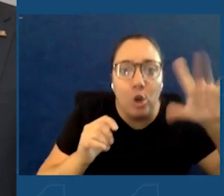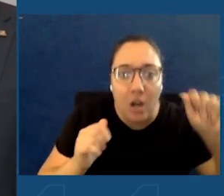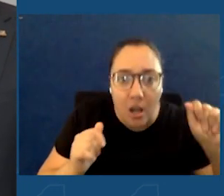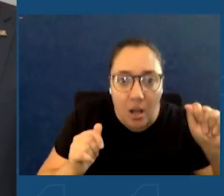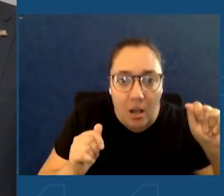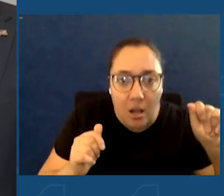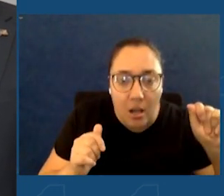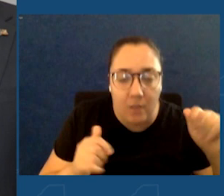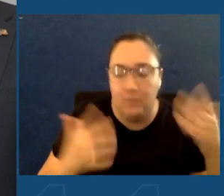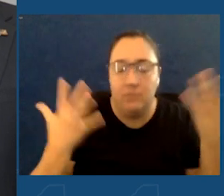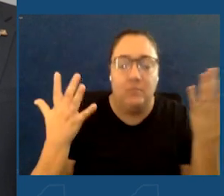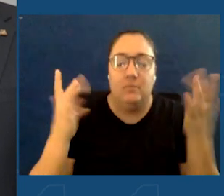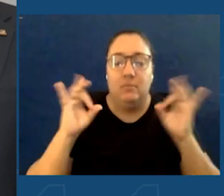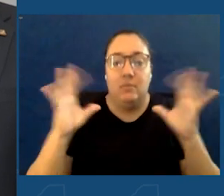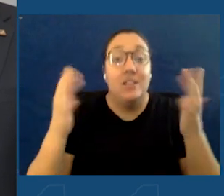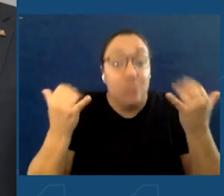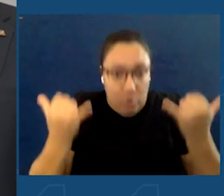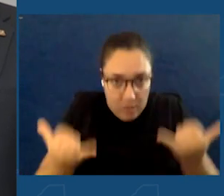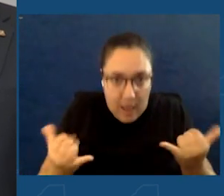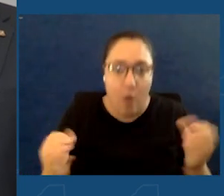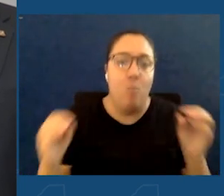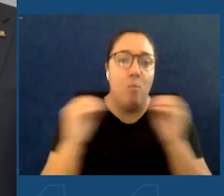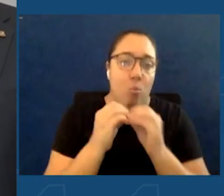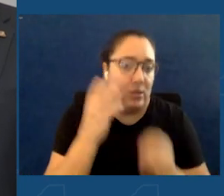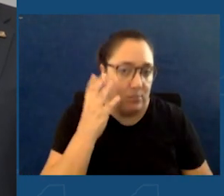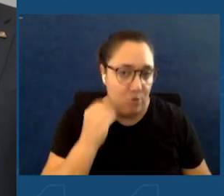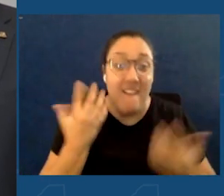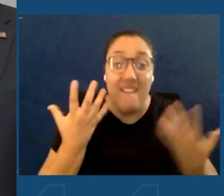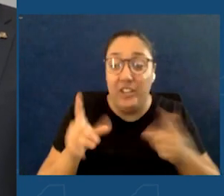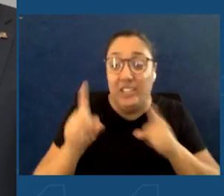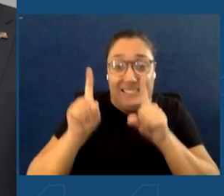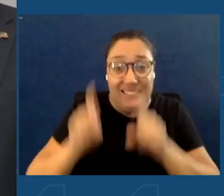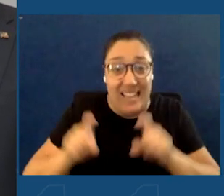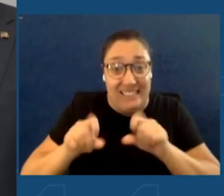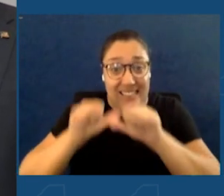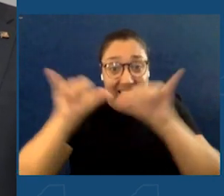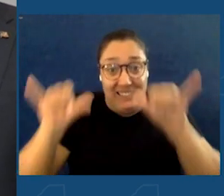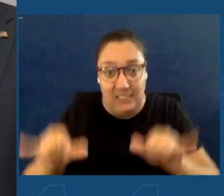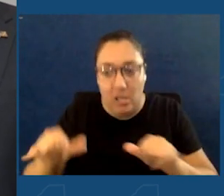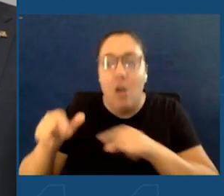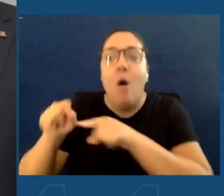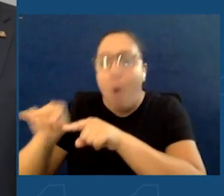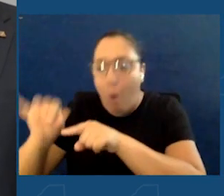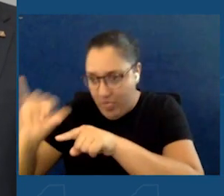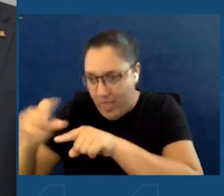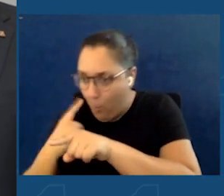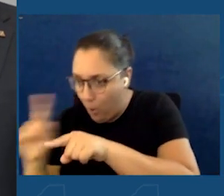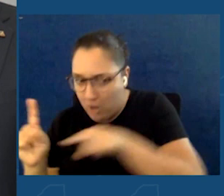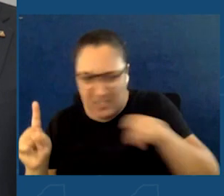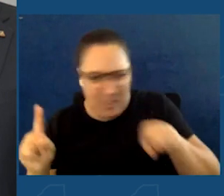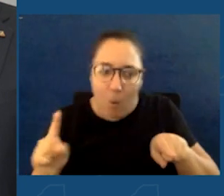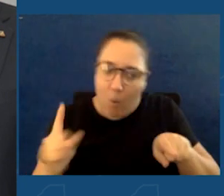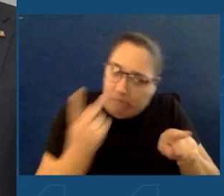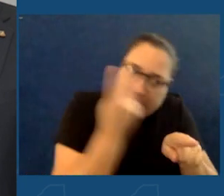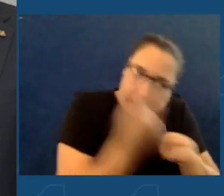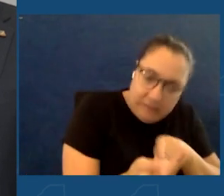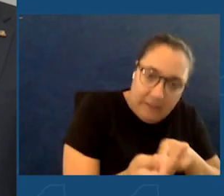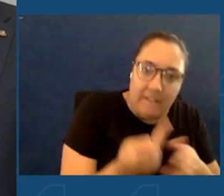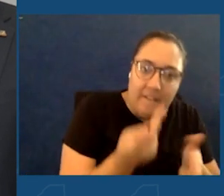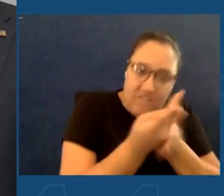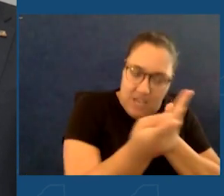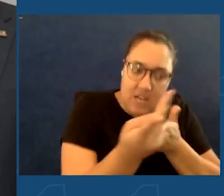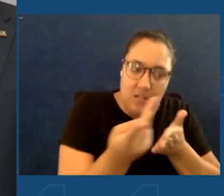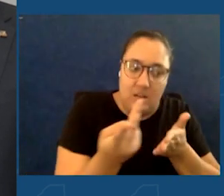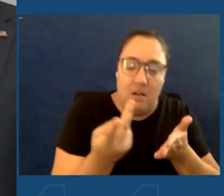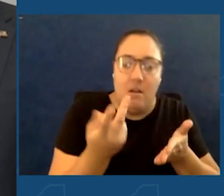though. We've tested our systems. We know it fails. We know it works. And the earlier we have intelligence